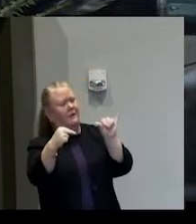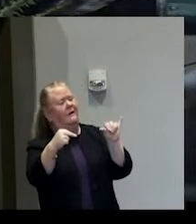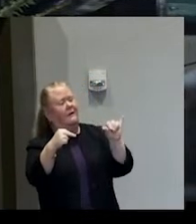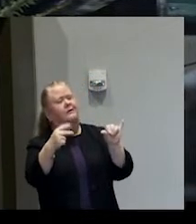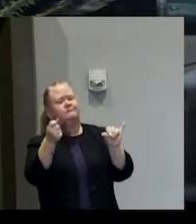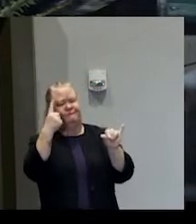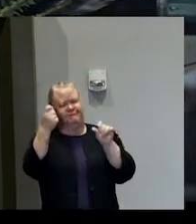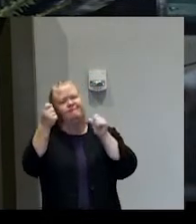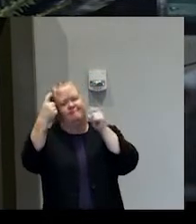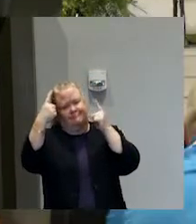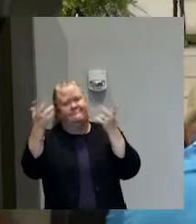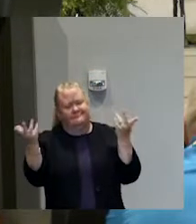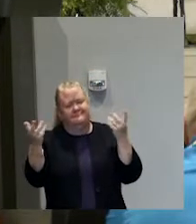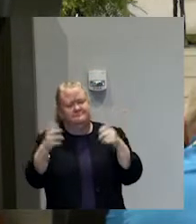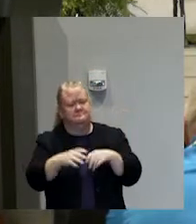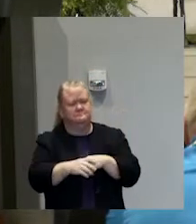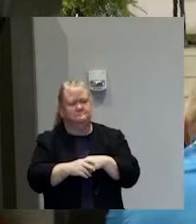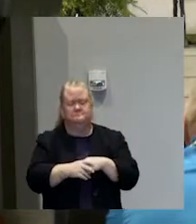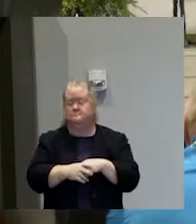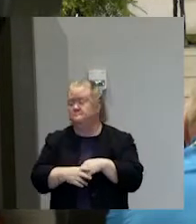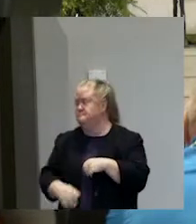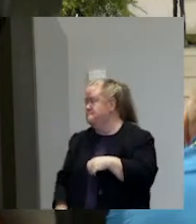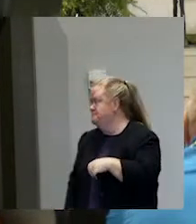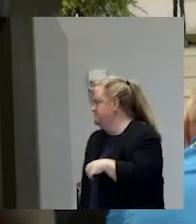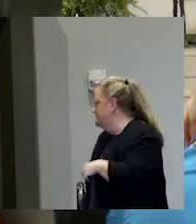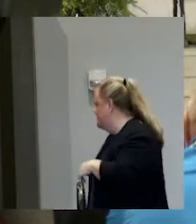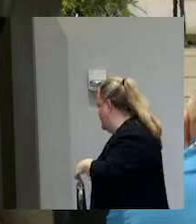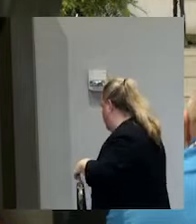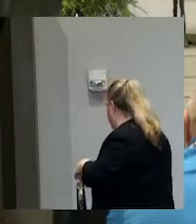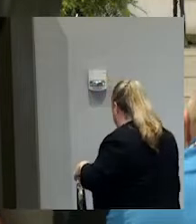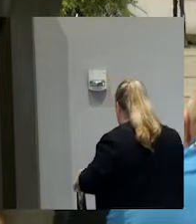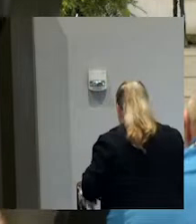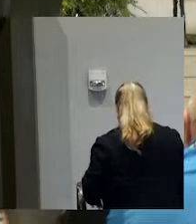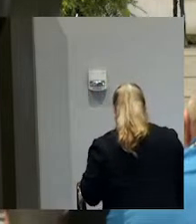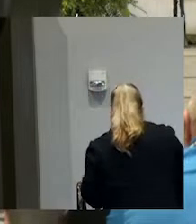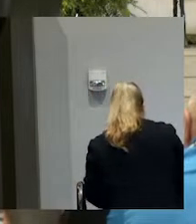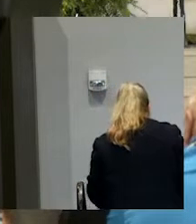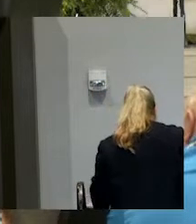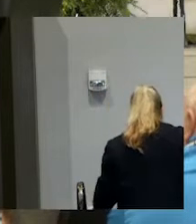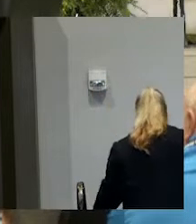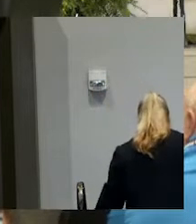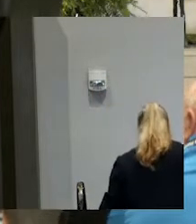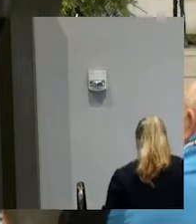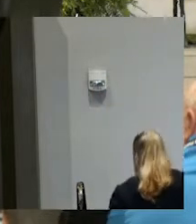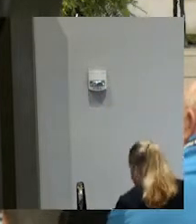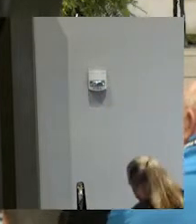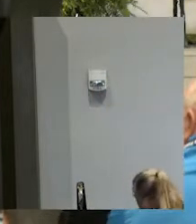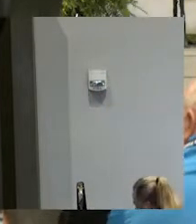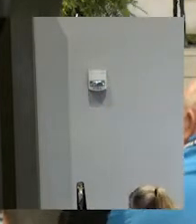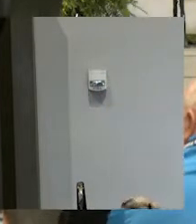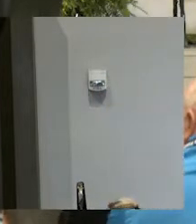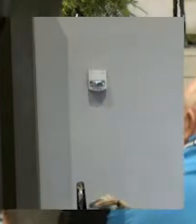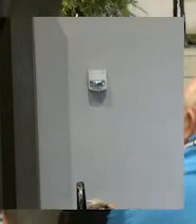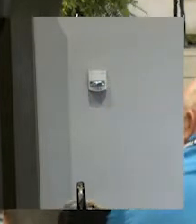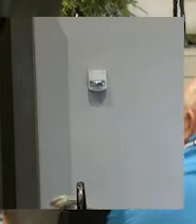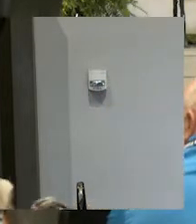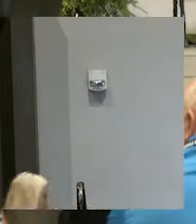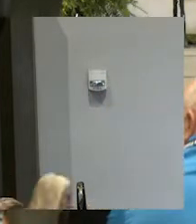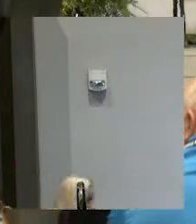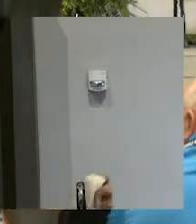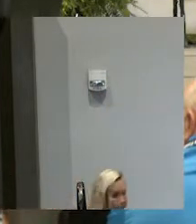you. Every one of your characters in season 1, over the course of those 8